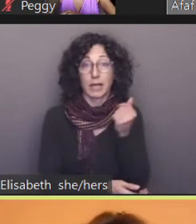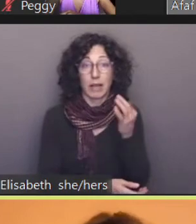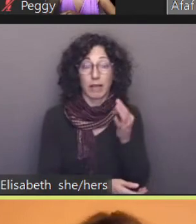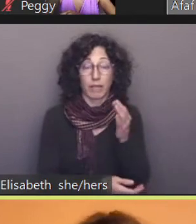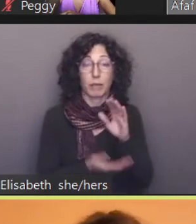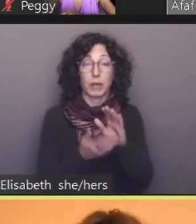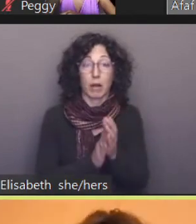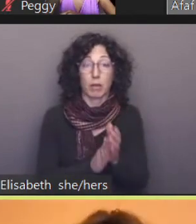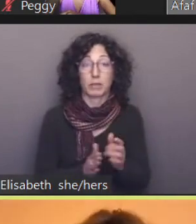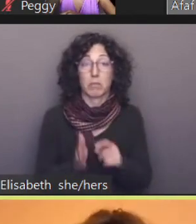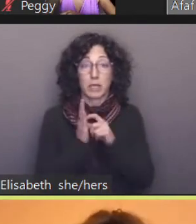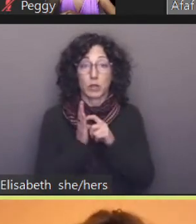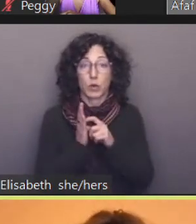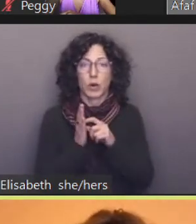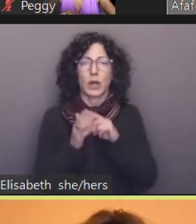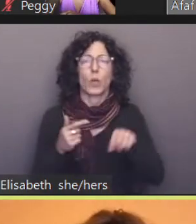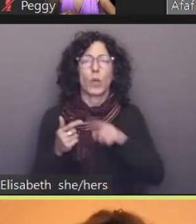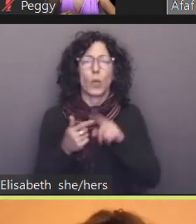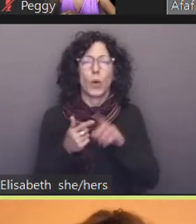happen?